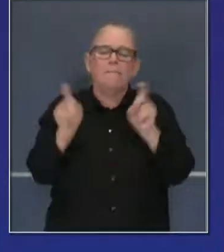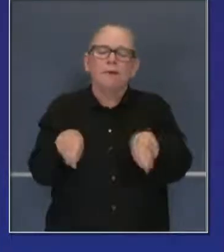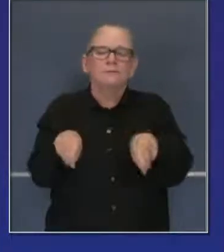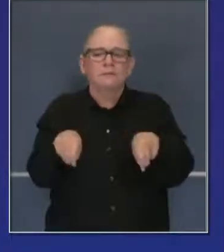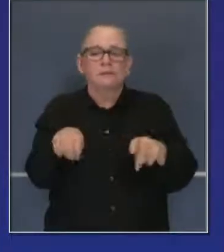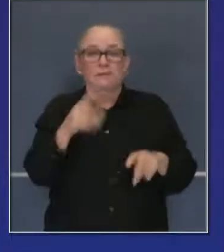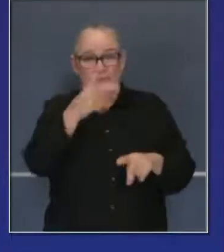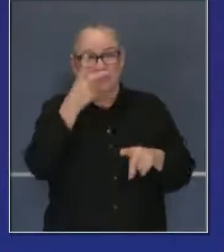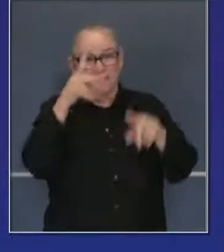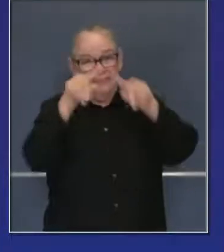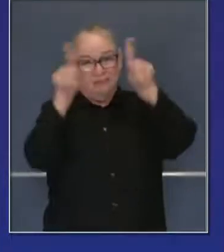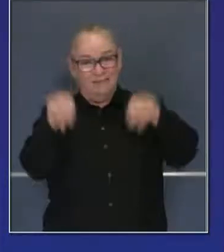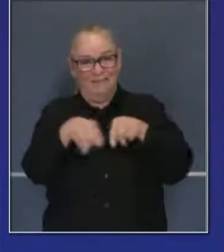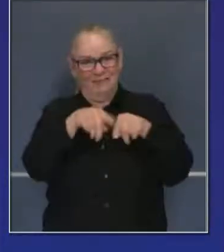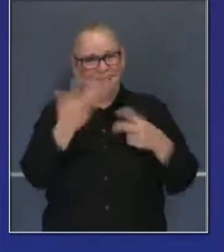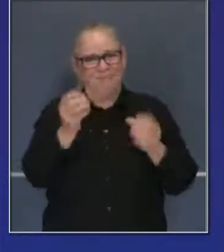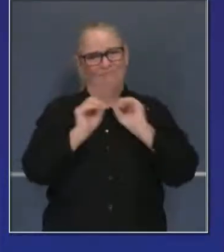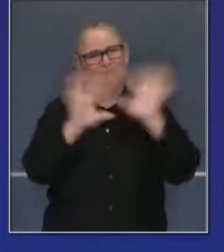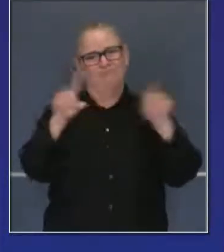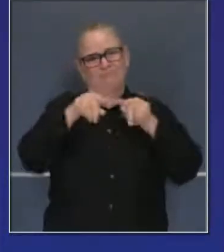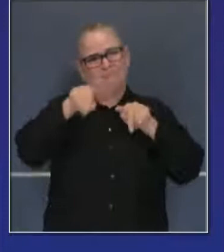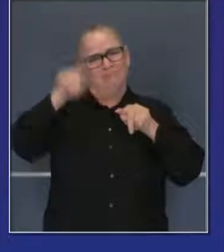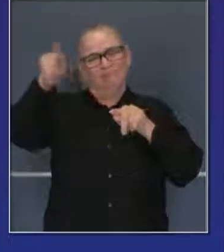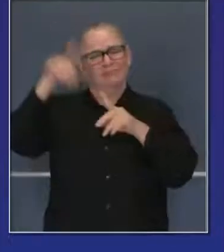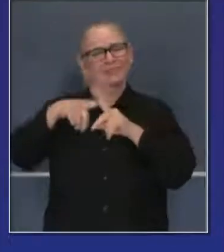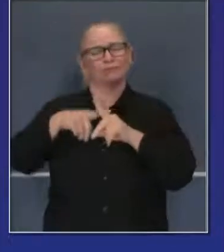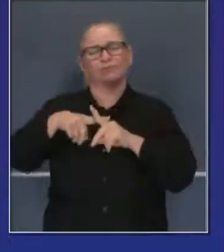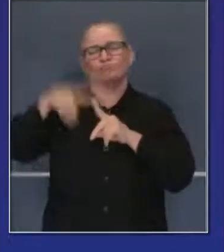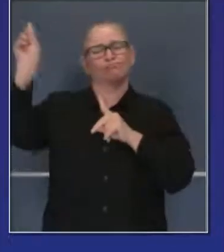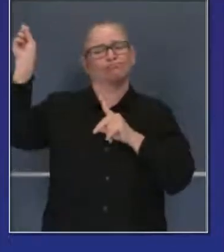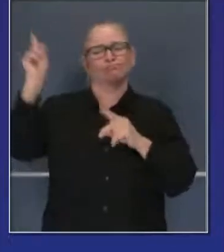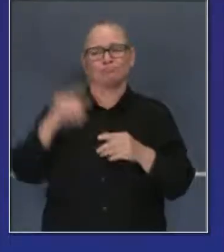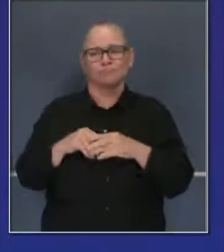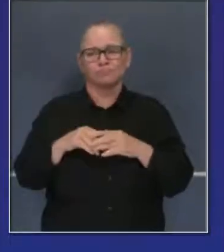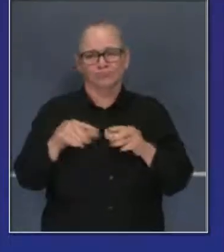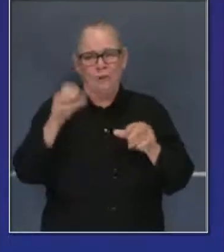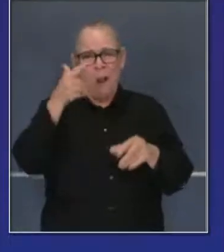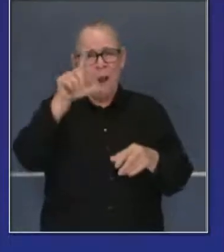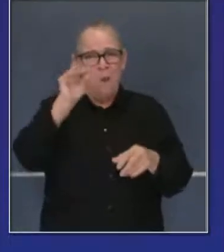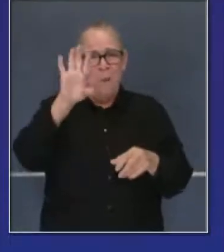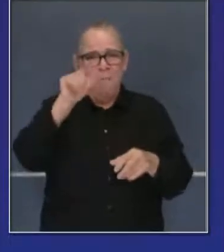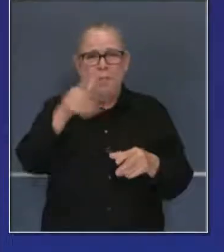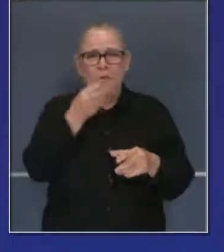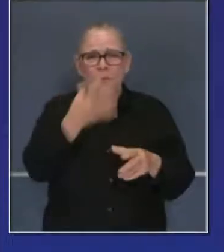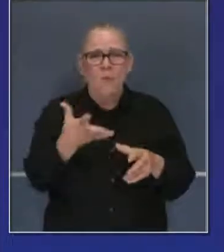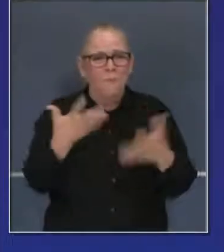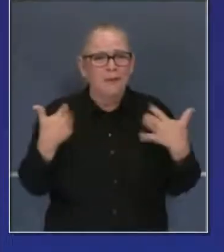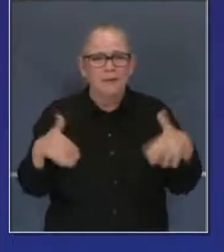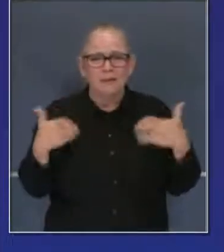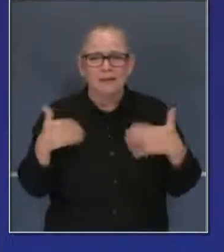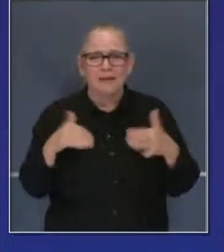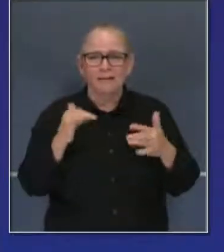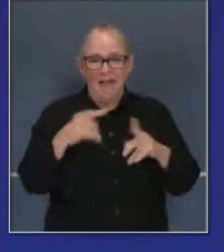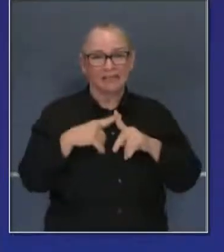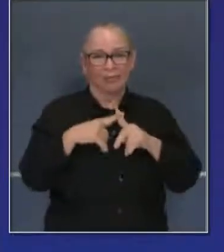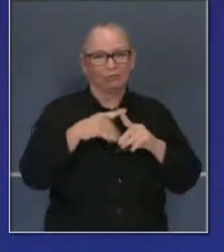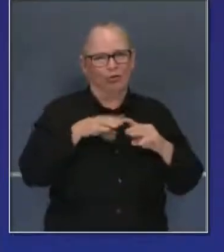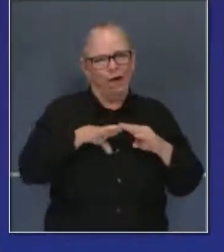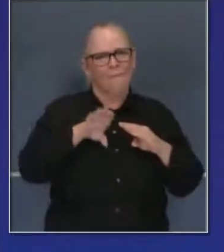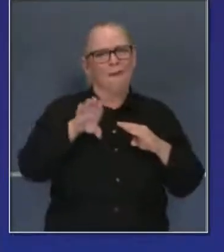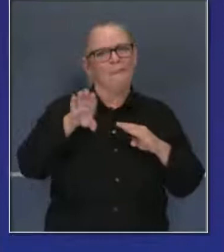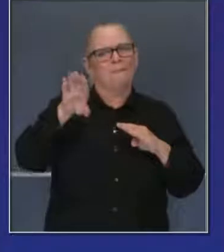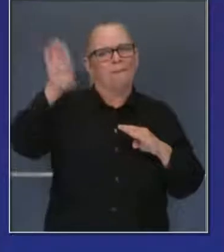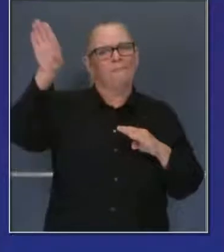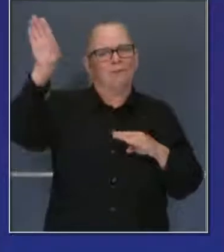and the reality of average temperatures significantly increasing. And you see that trend line. That is not going in the right direction. It is going in